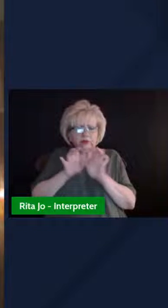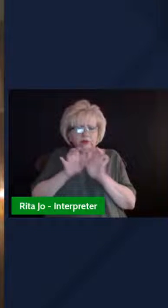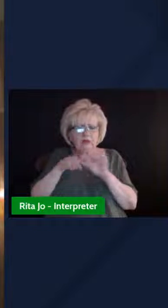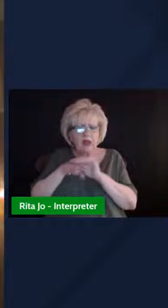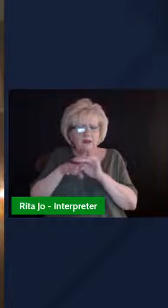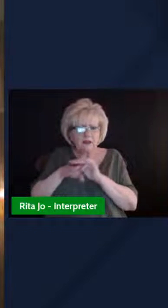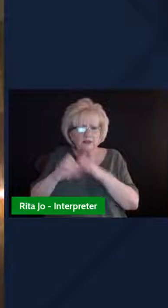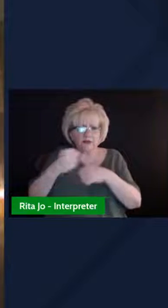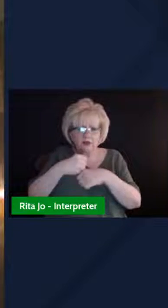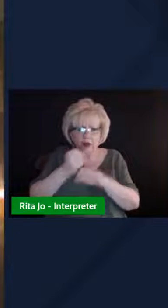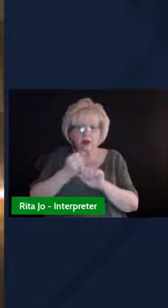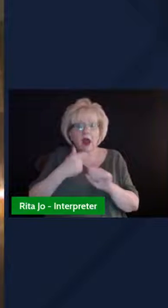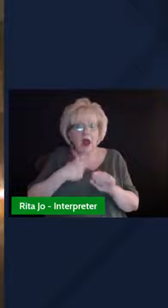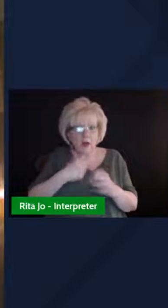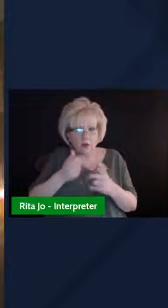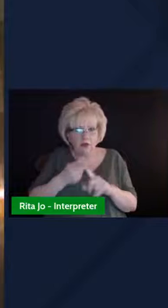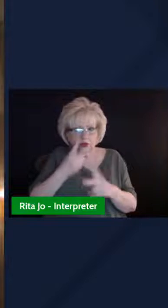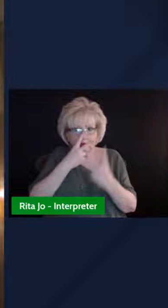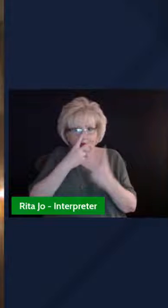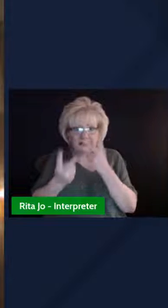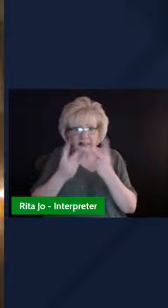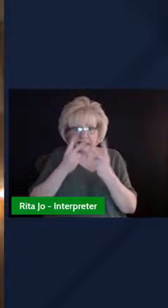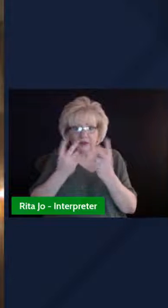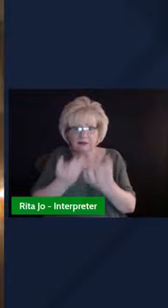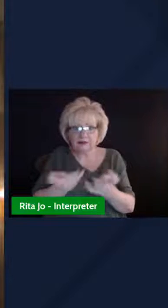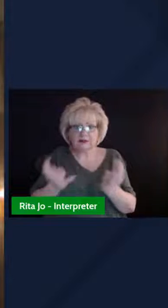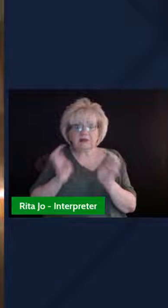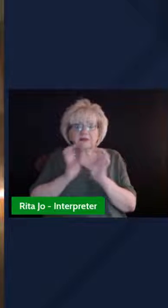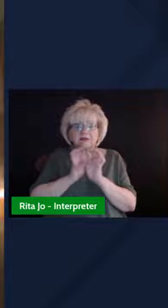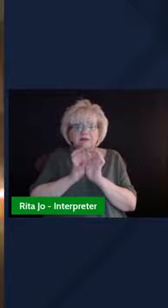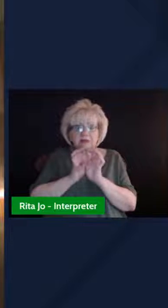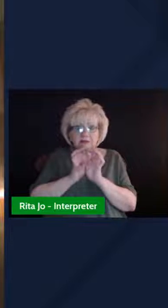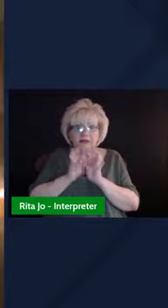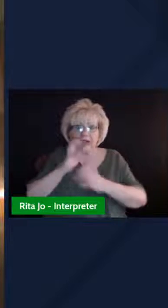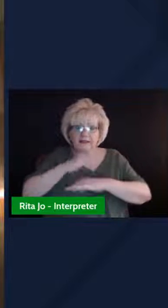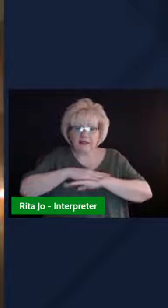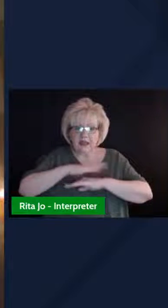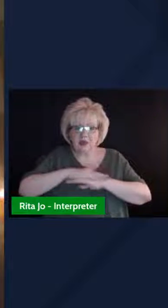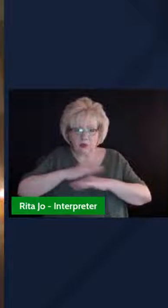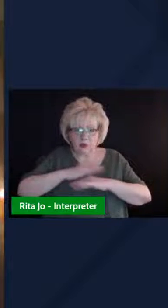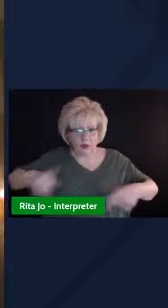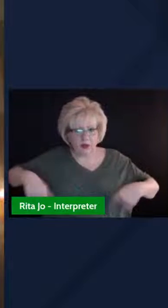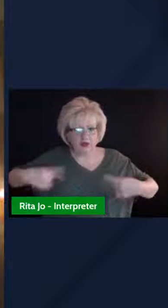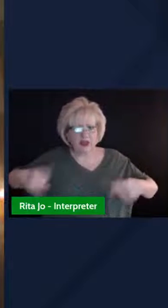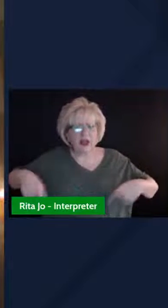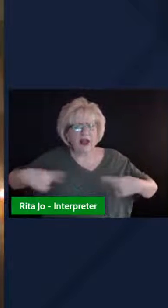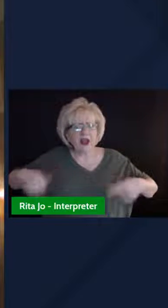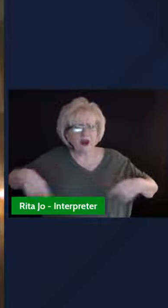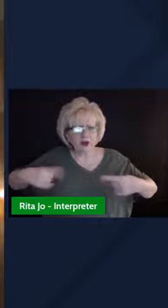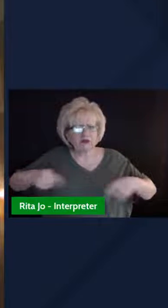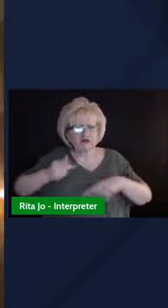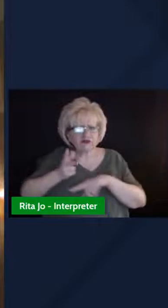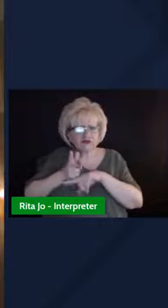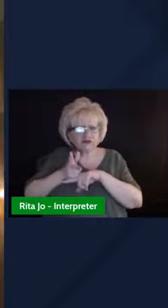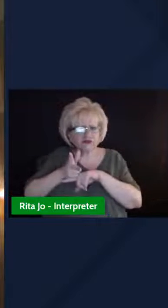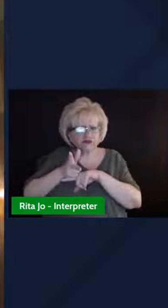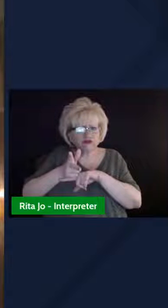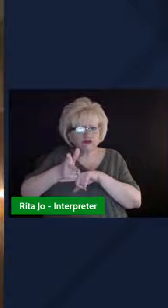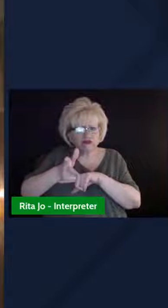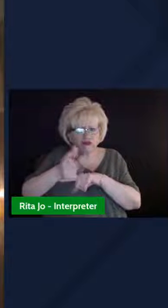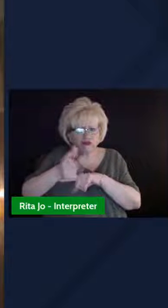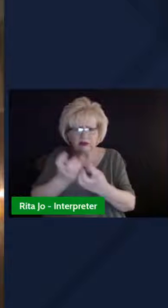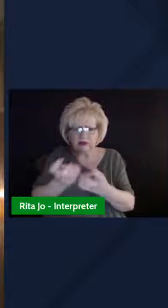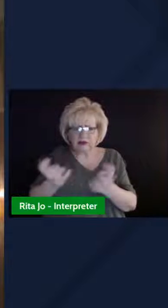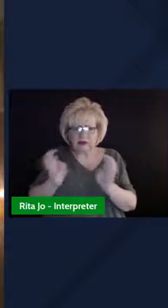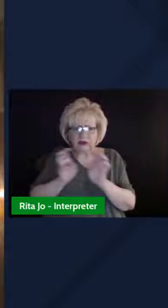seat at that table. If you have a wheelchair, I want you to roll up to that table. I want you to have access to every single thing